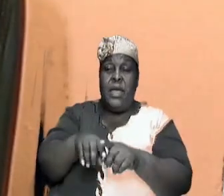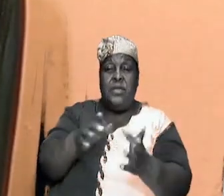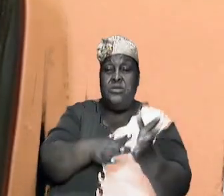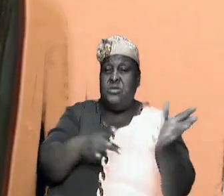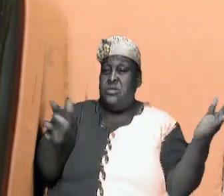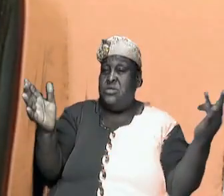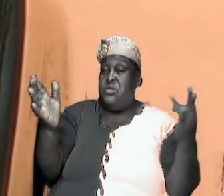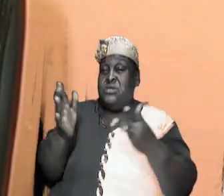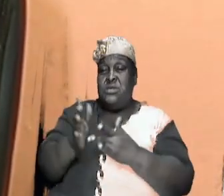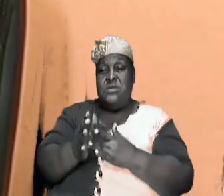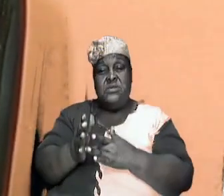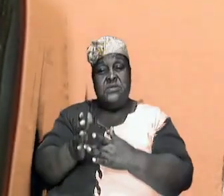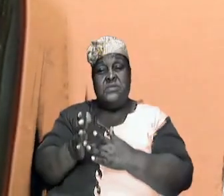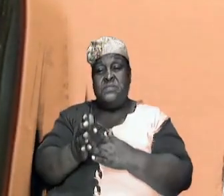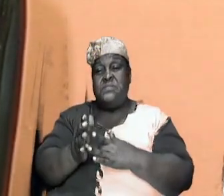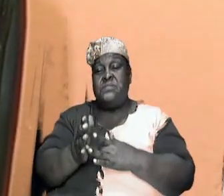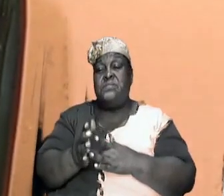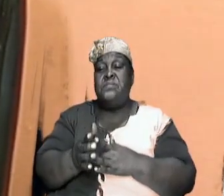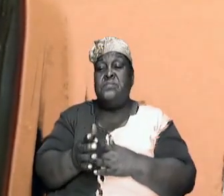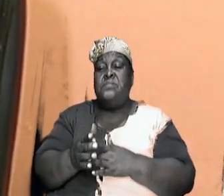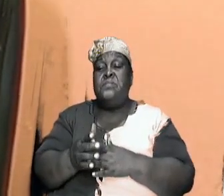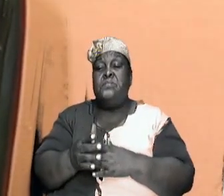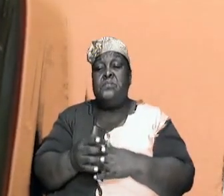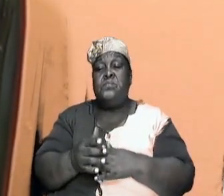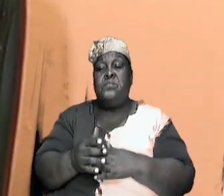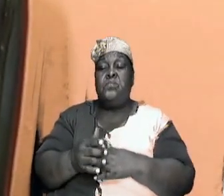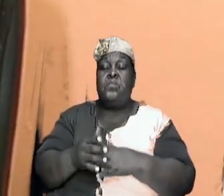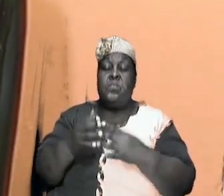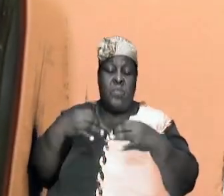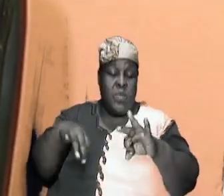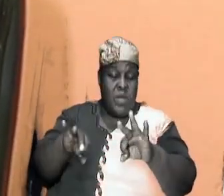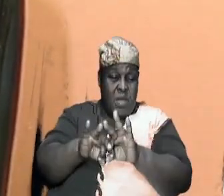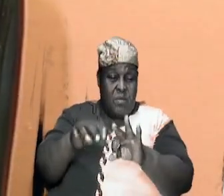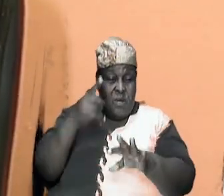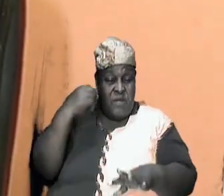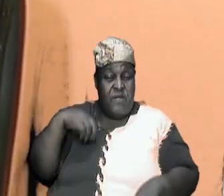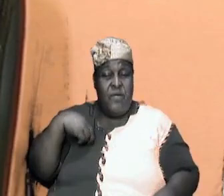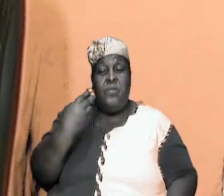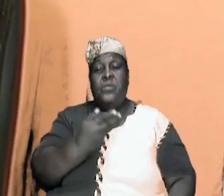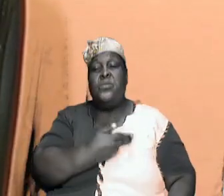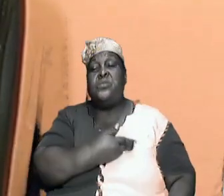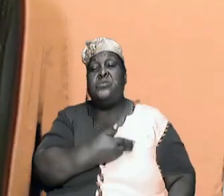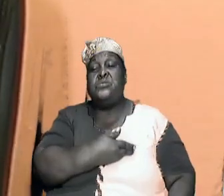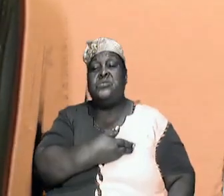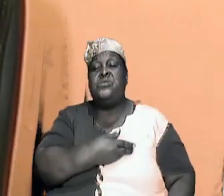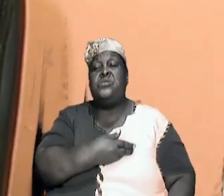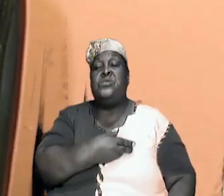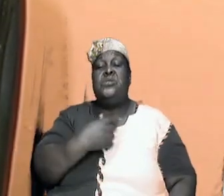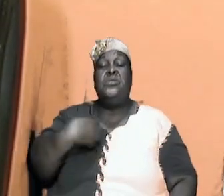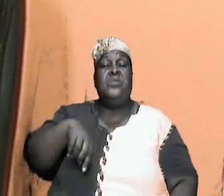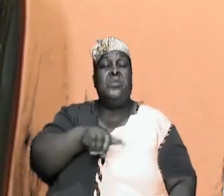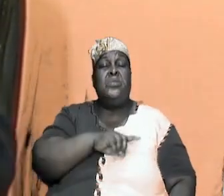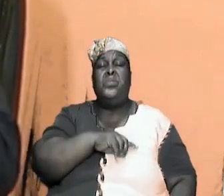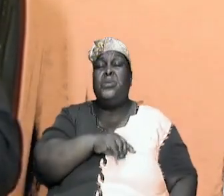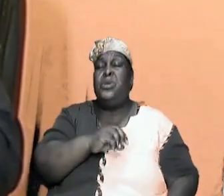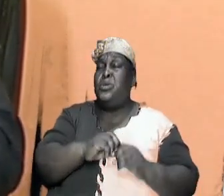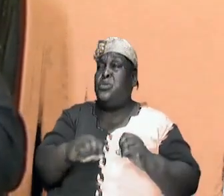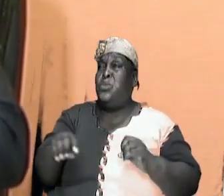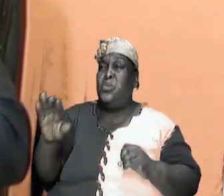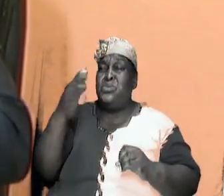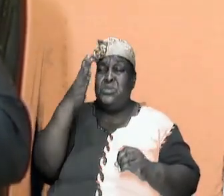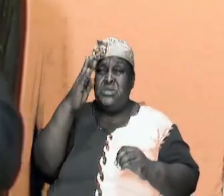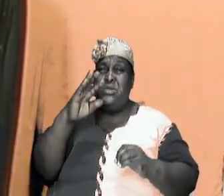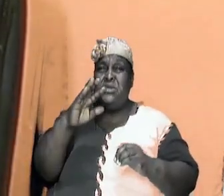seek to imitate Christ, you know, it is important for us that we don't just seek to